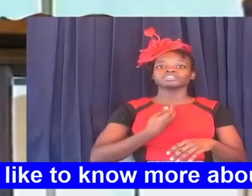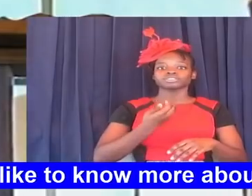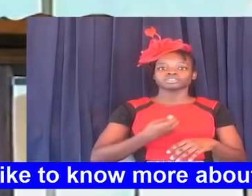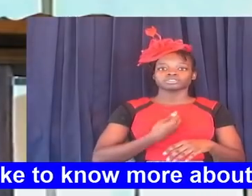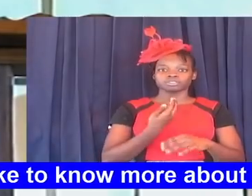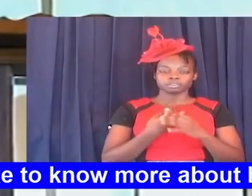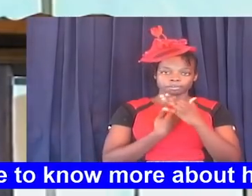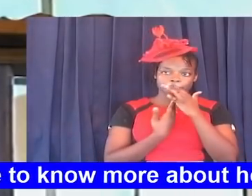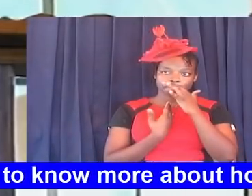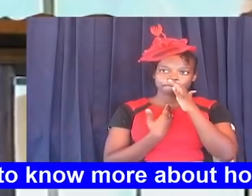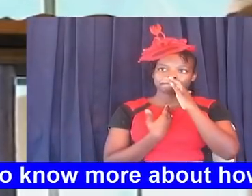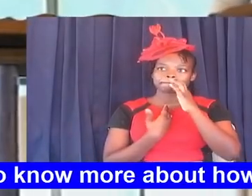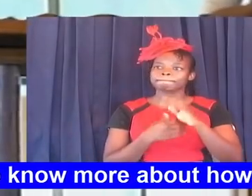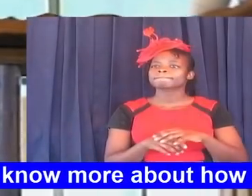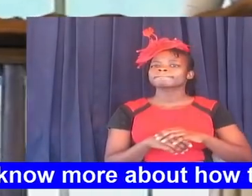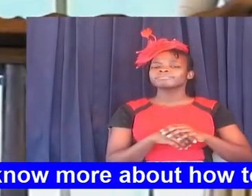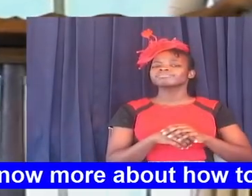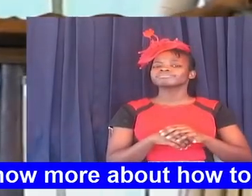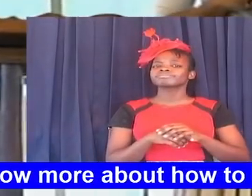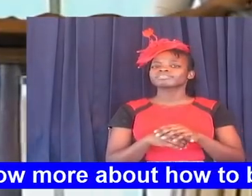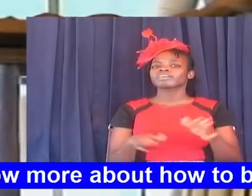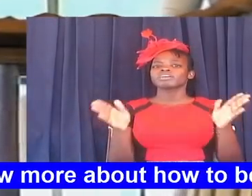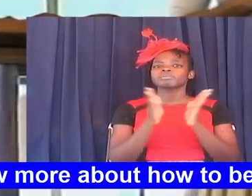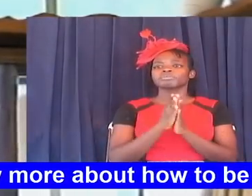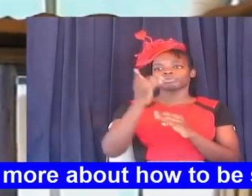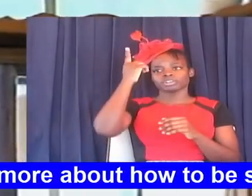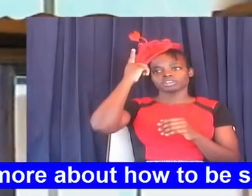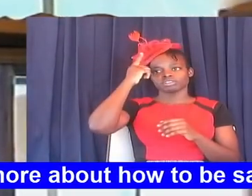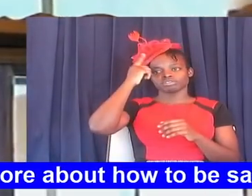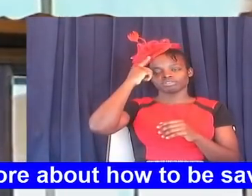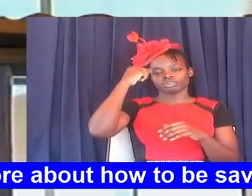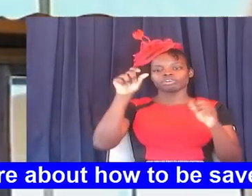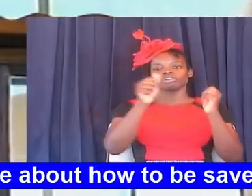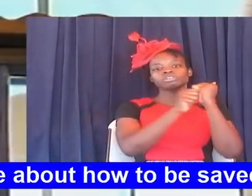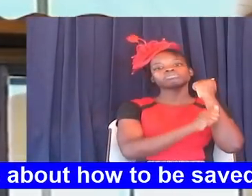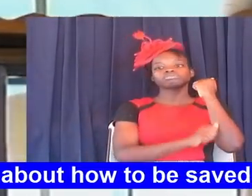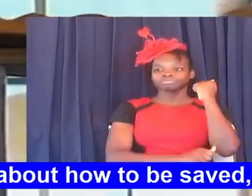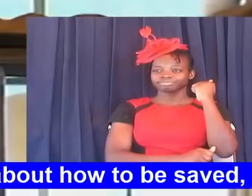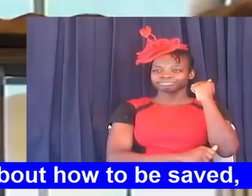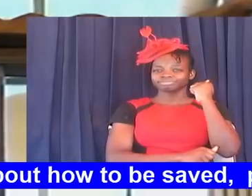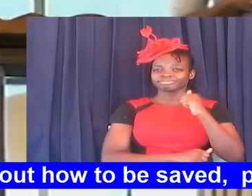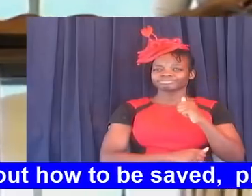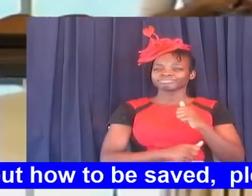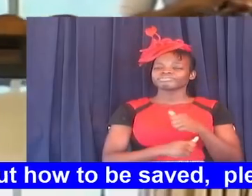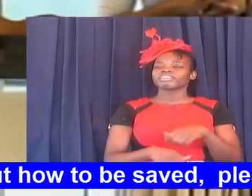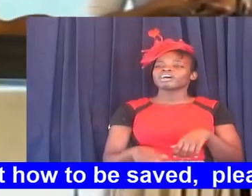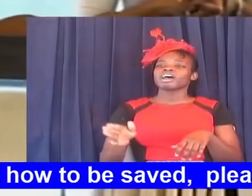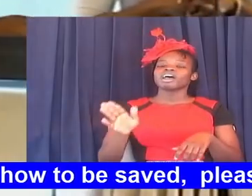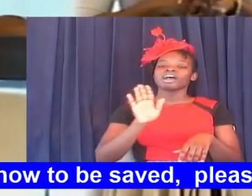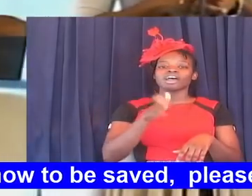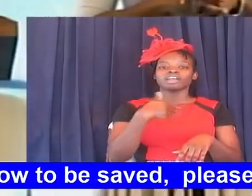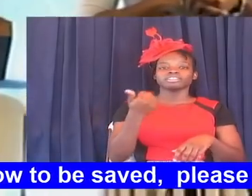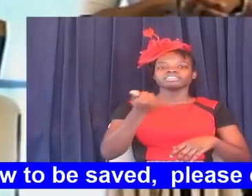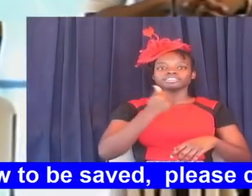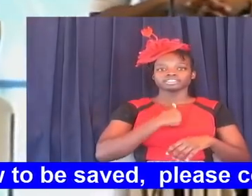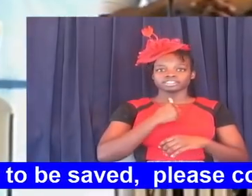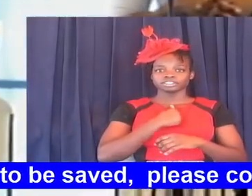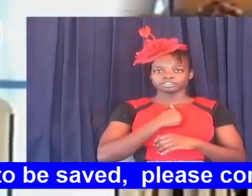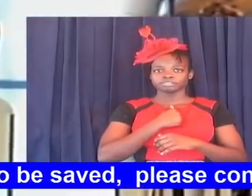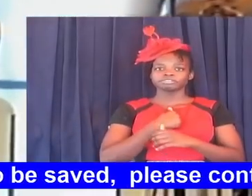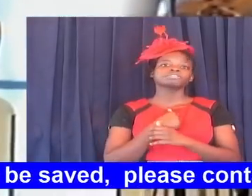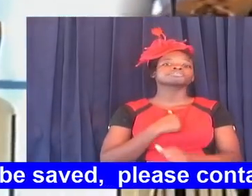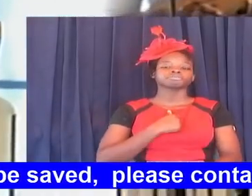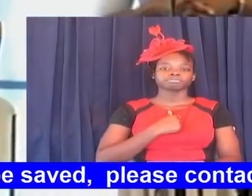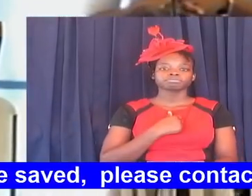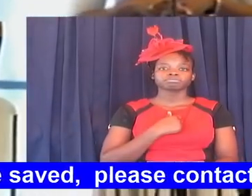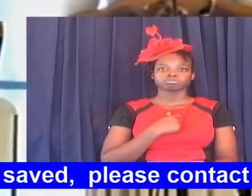backsliders, and us pray for ourselves that we'll measure up to the word and to the expectation of God in a